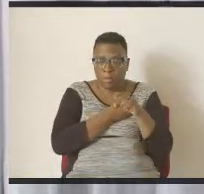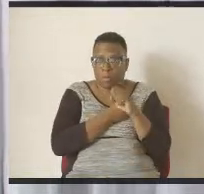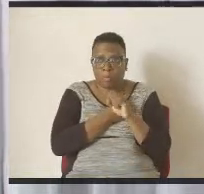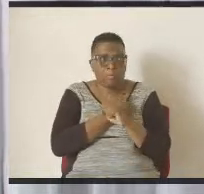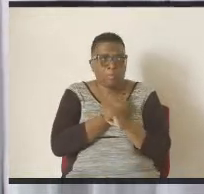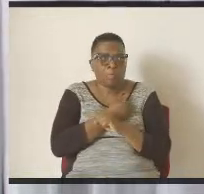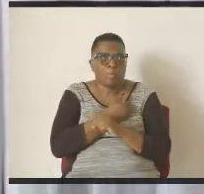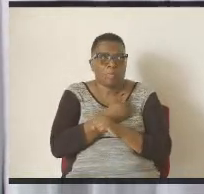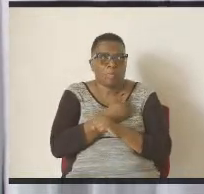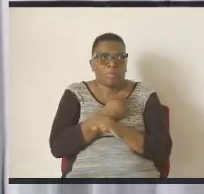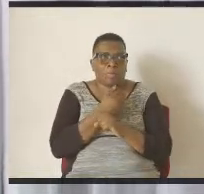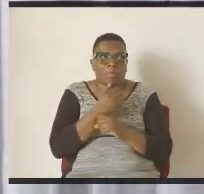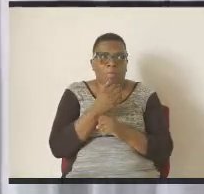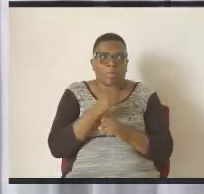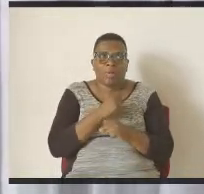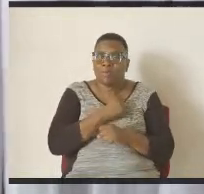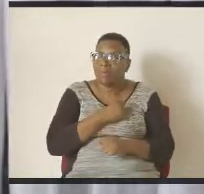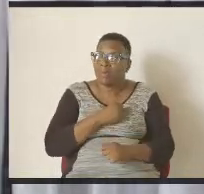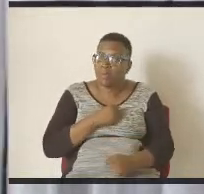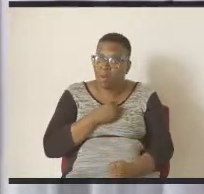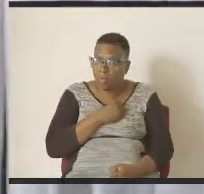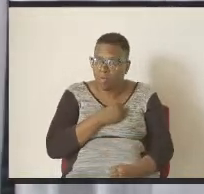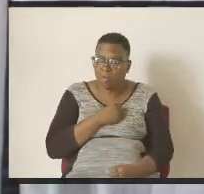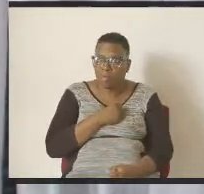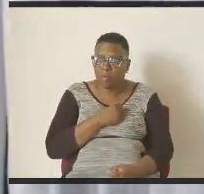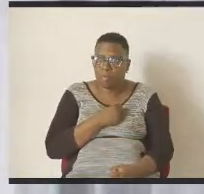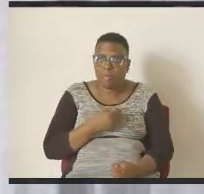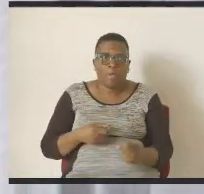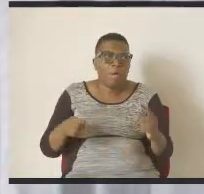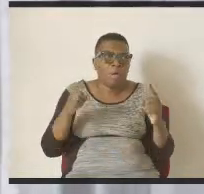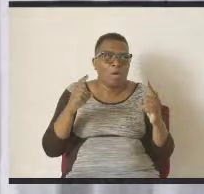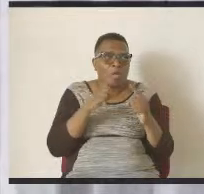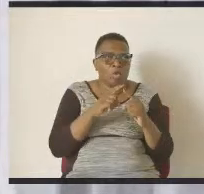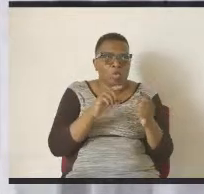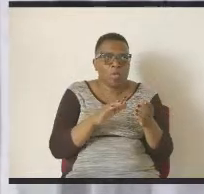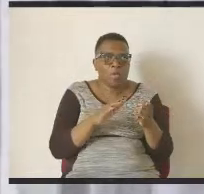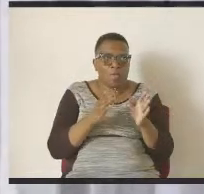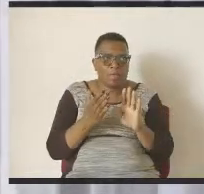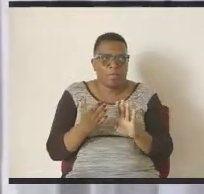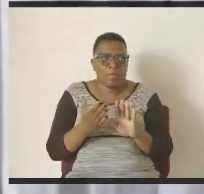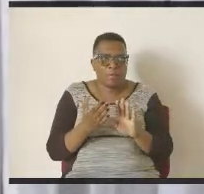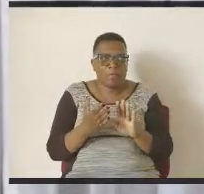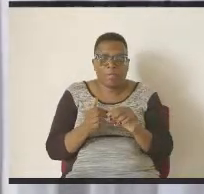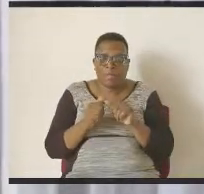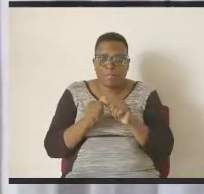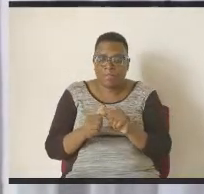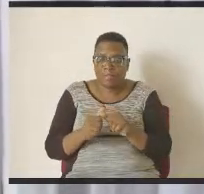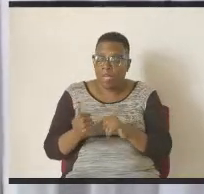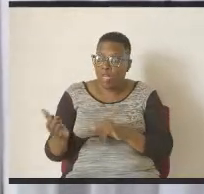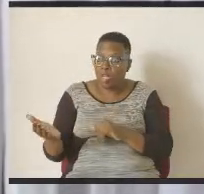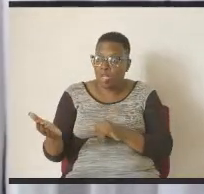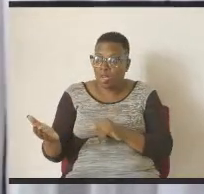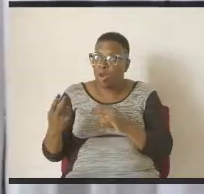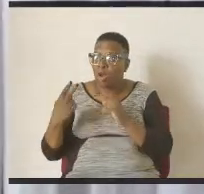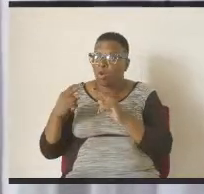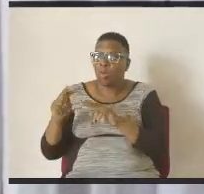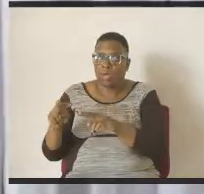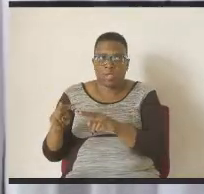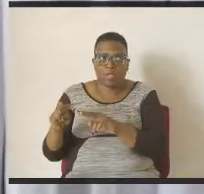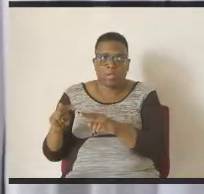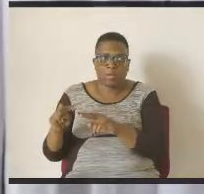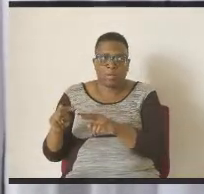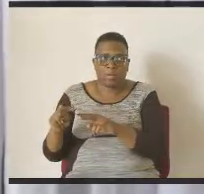My soul is exceedingly sorrowful, even unto death. Stay here and watch.